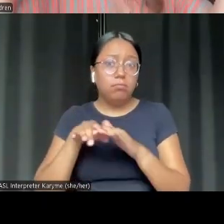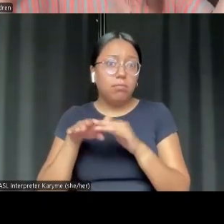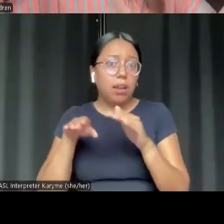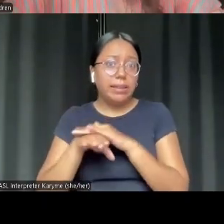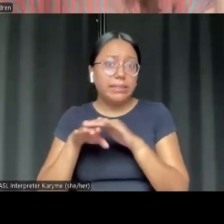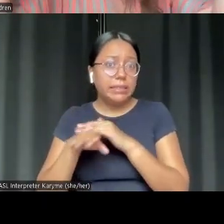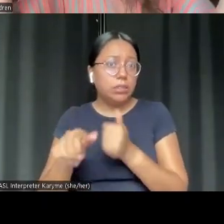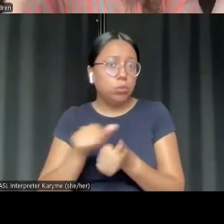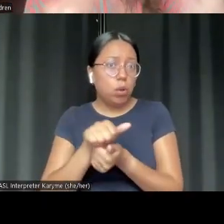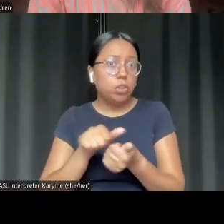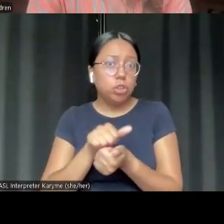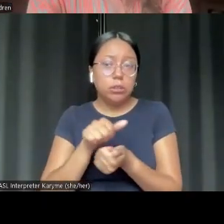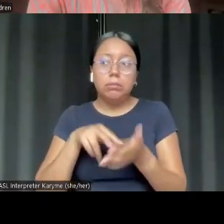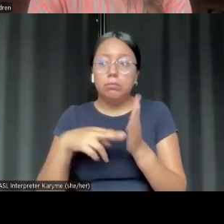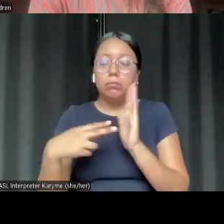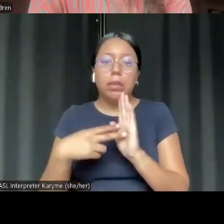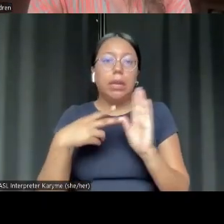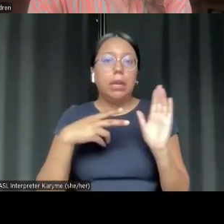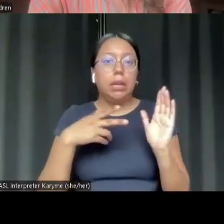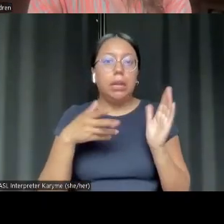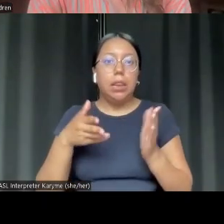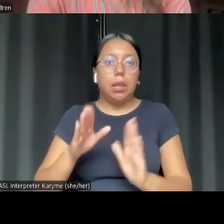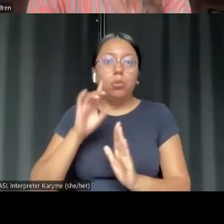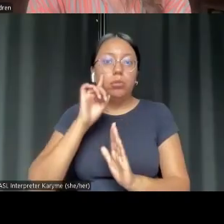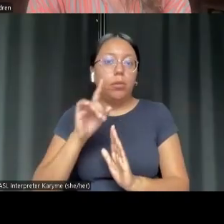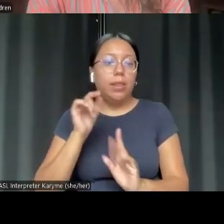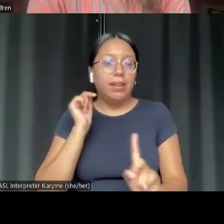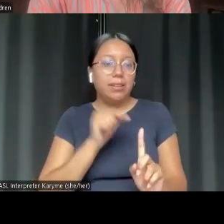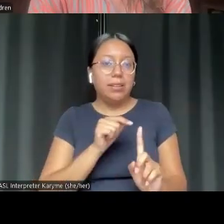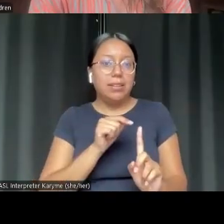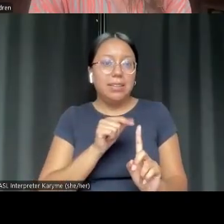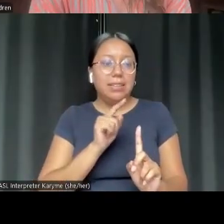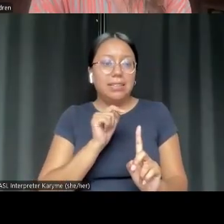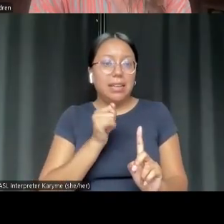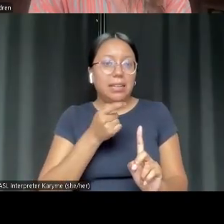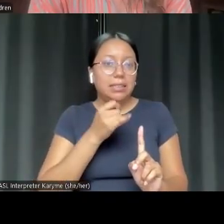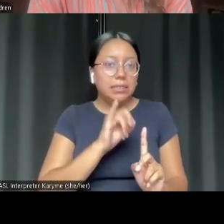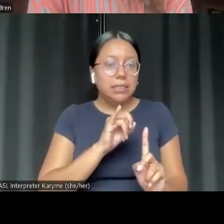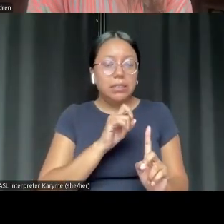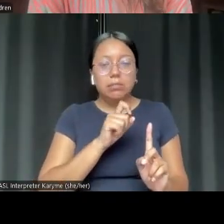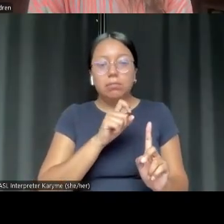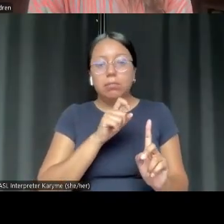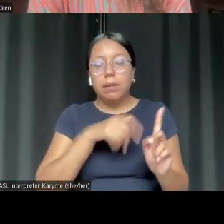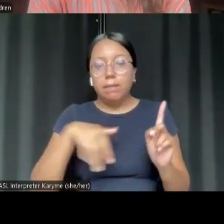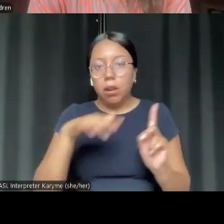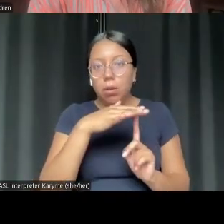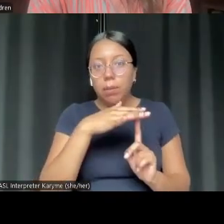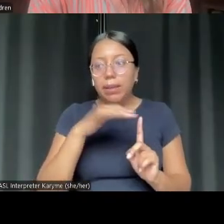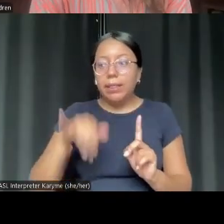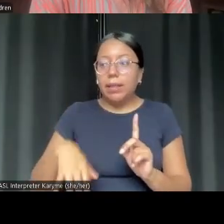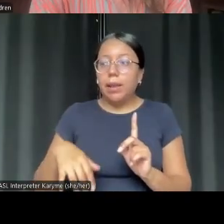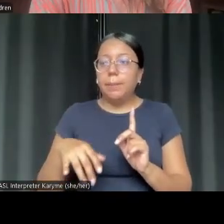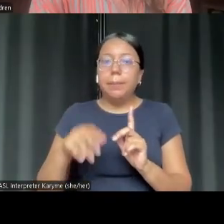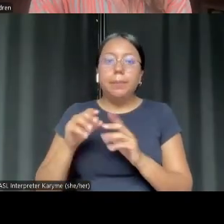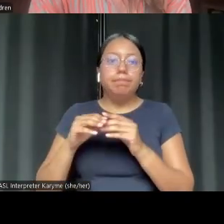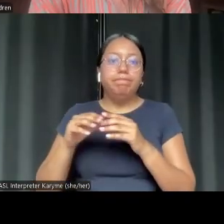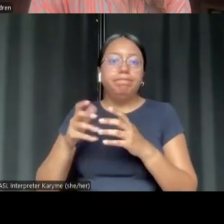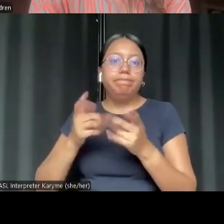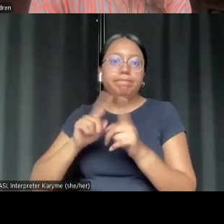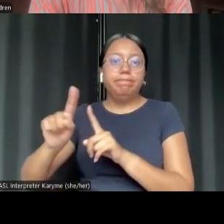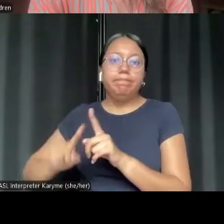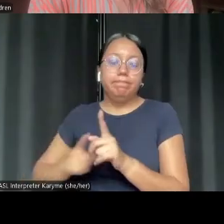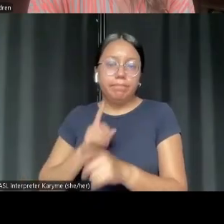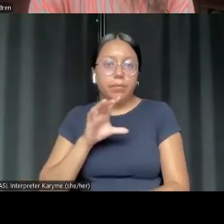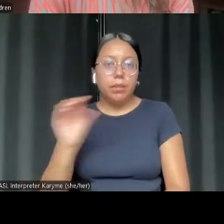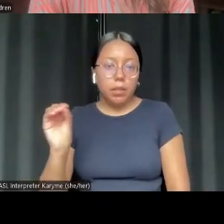allows, the taxi environment, the multinational corporation to take up a sign that is merely a